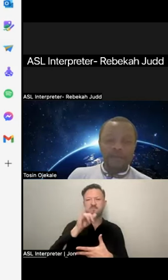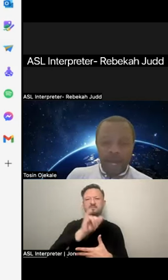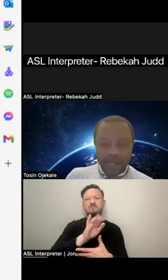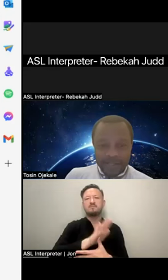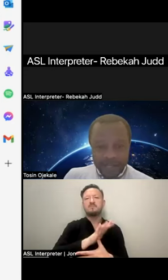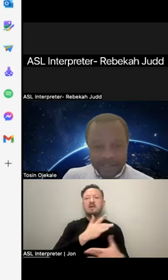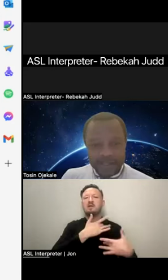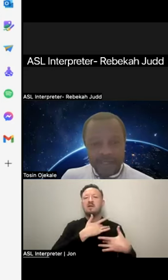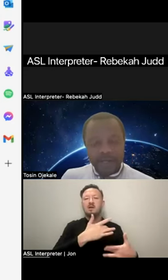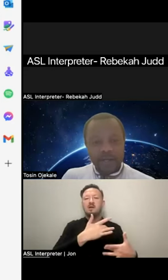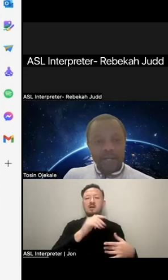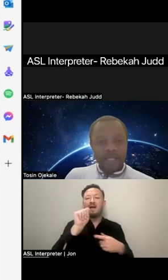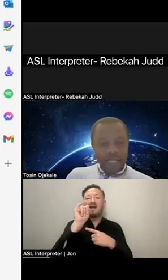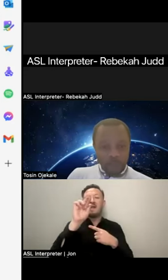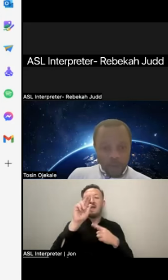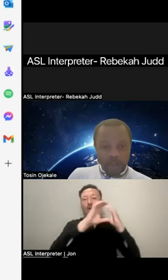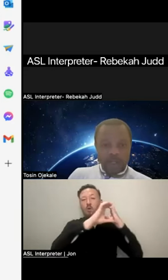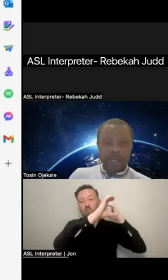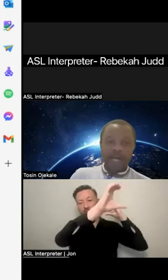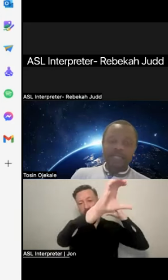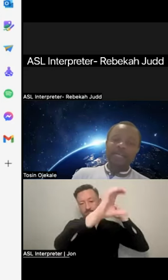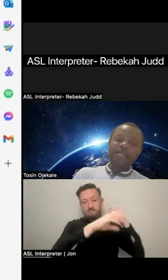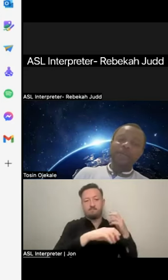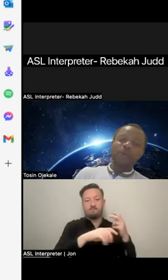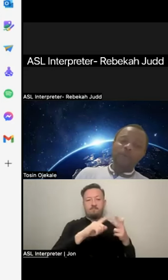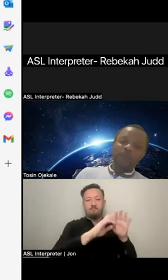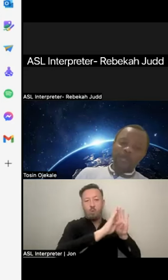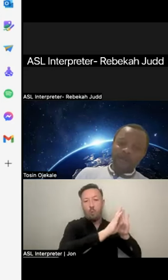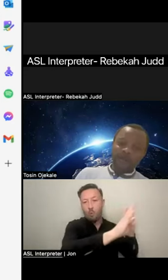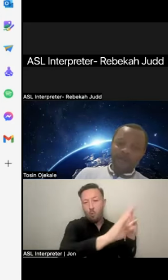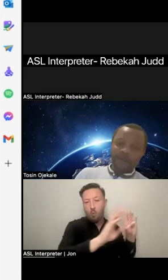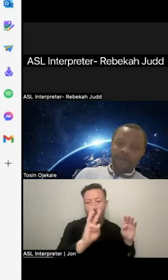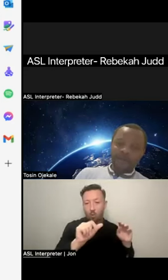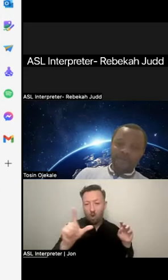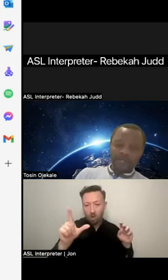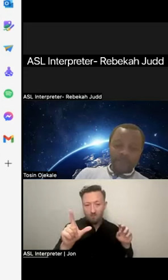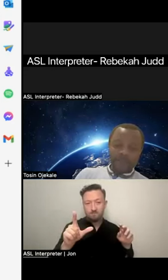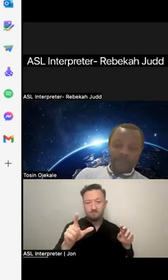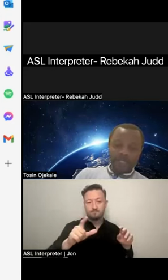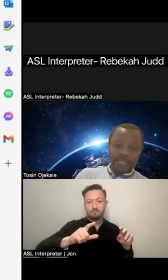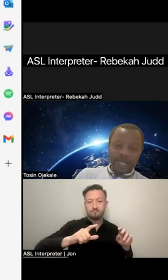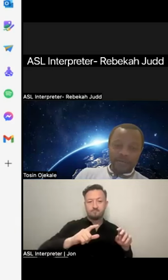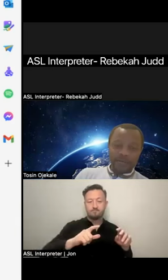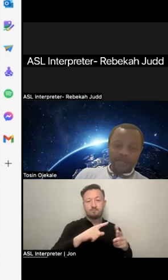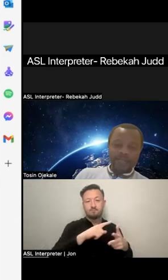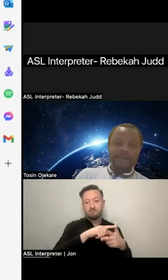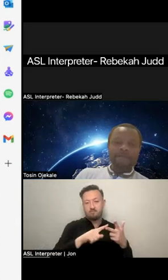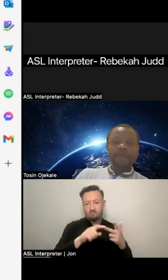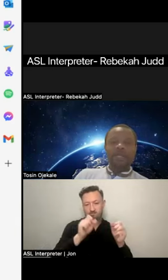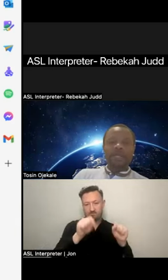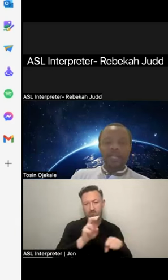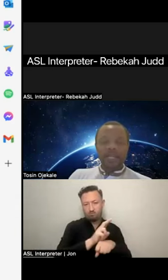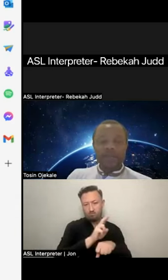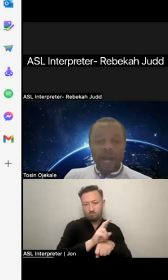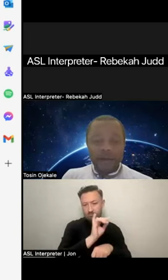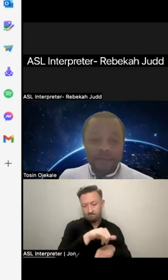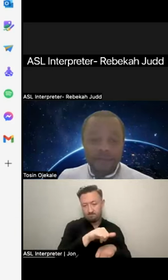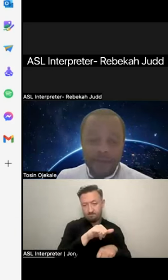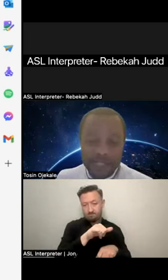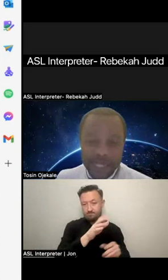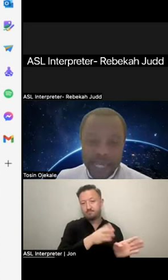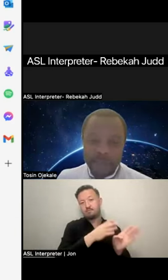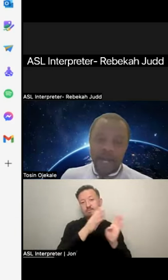have risers in wall and then in open area. So it can be used in any of these. Then you